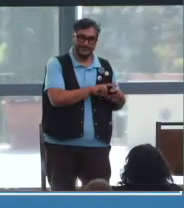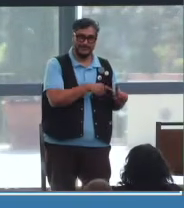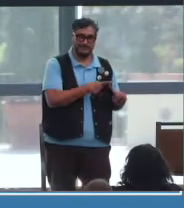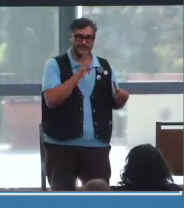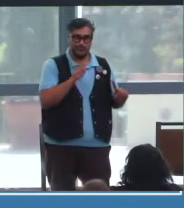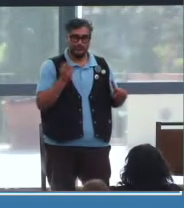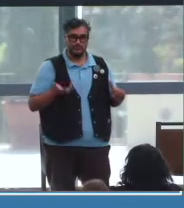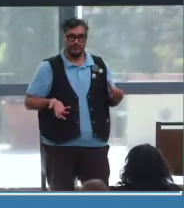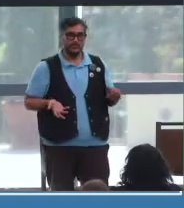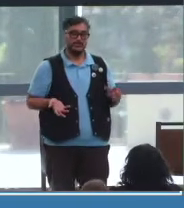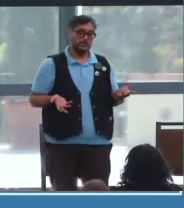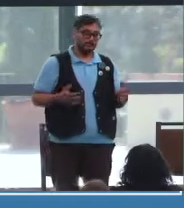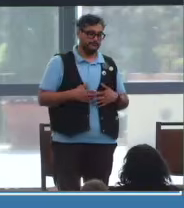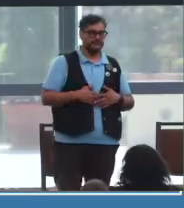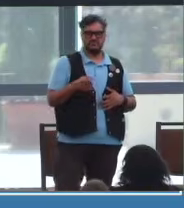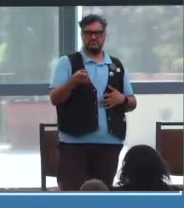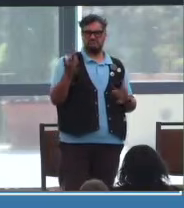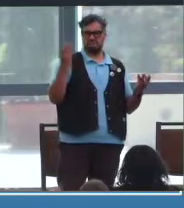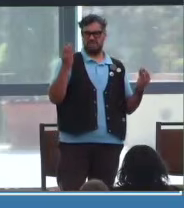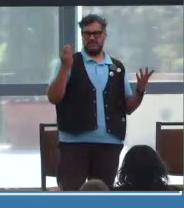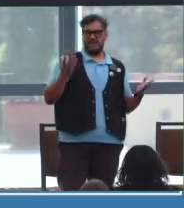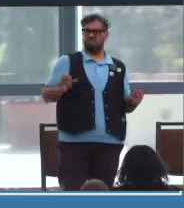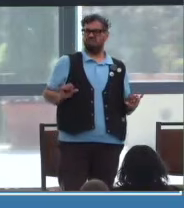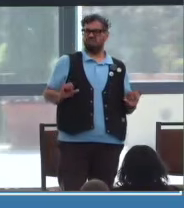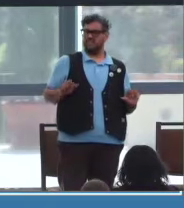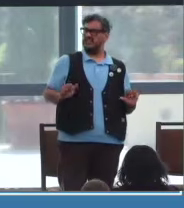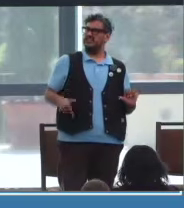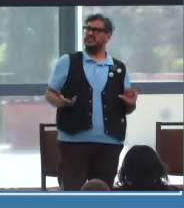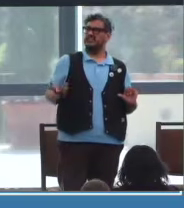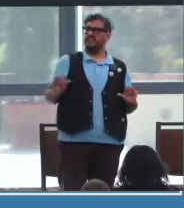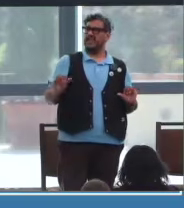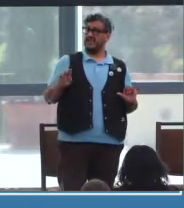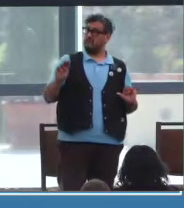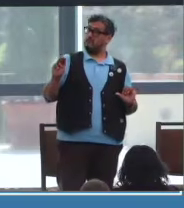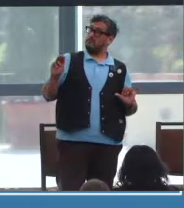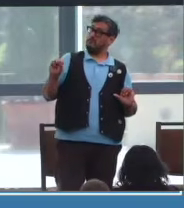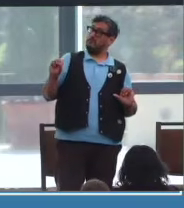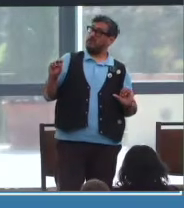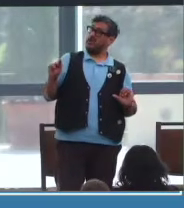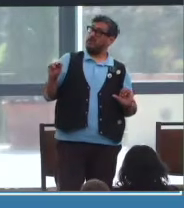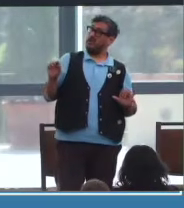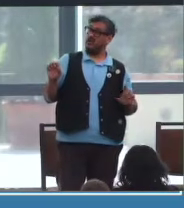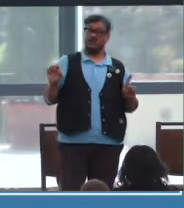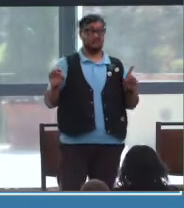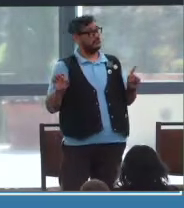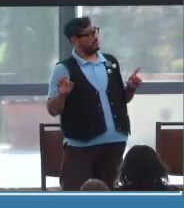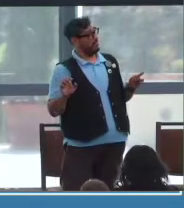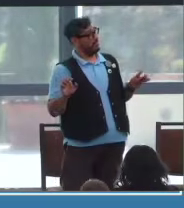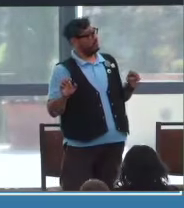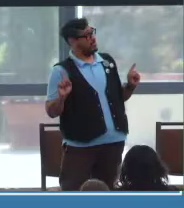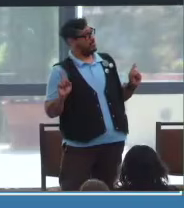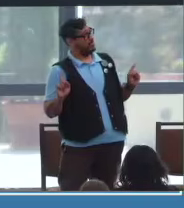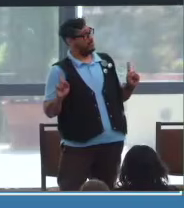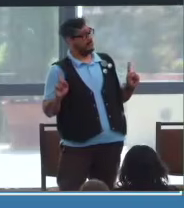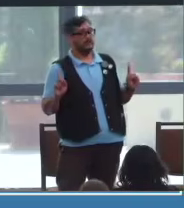older. And so when you're thinking about, is this more of a menopause-related symptom or more of a lupus-related